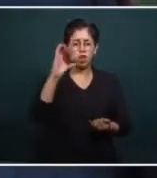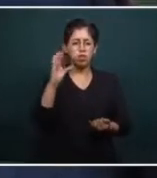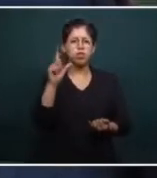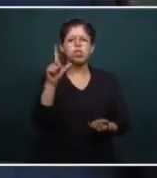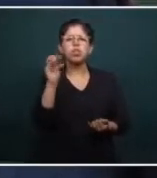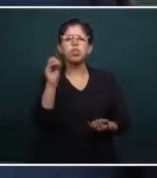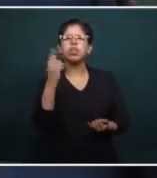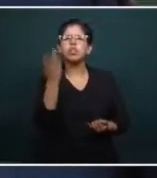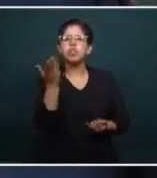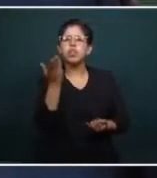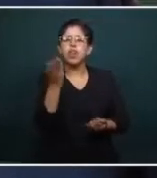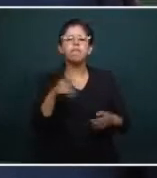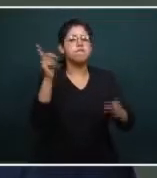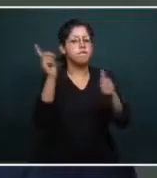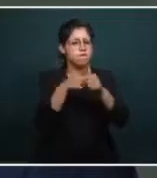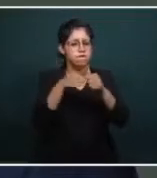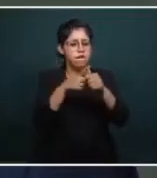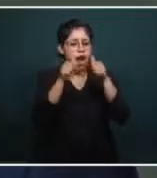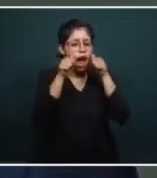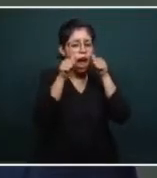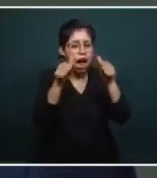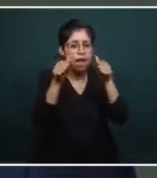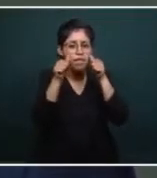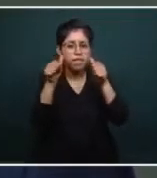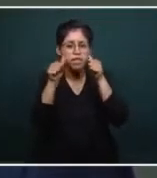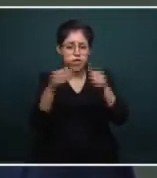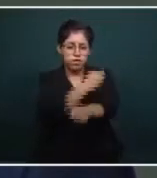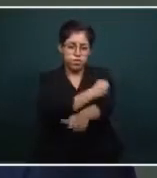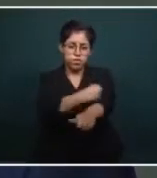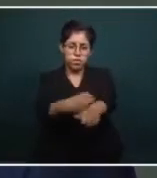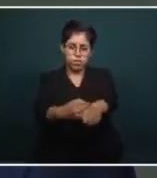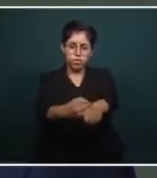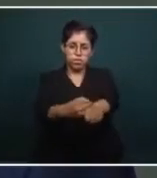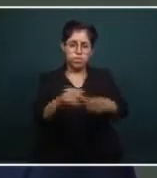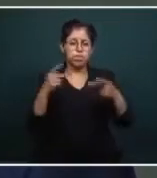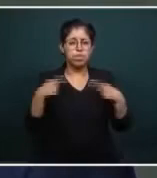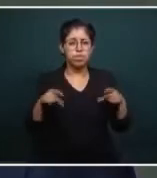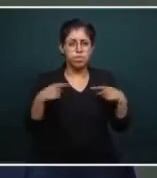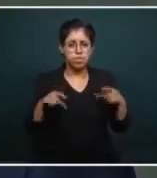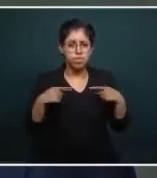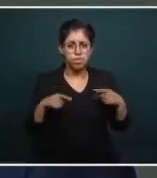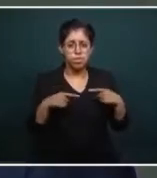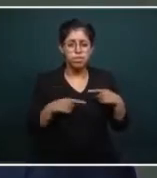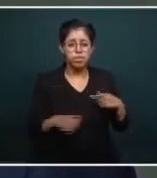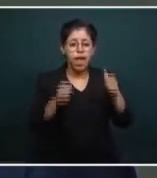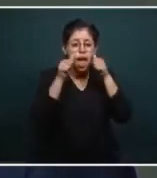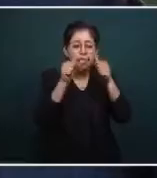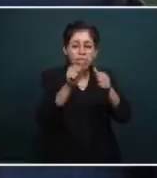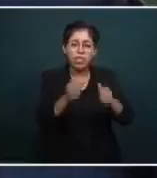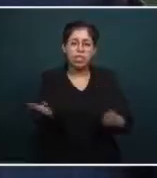situation so that we can attend to the family members first, to pay attention to the injured,